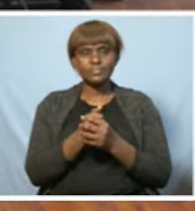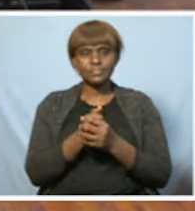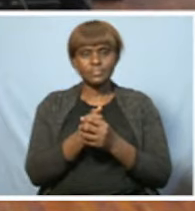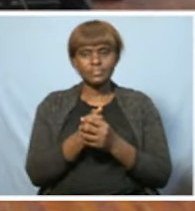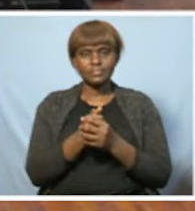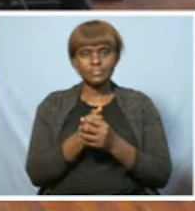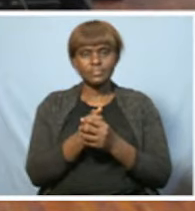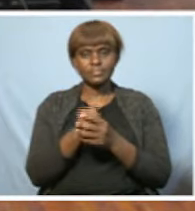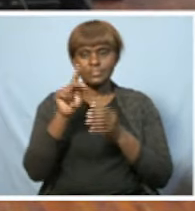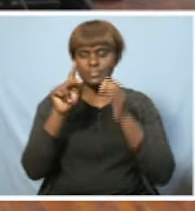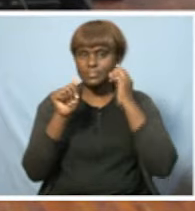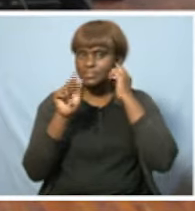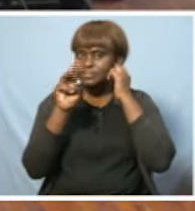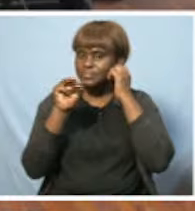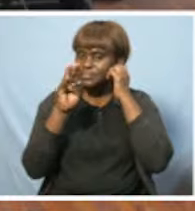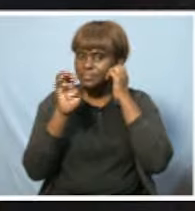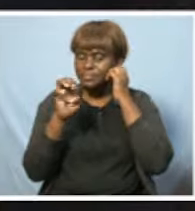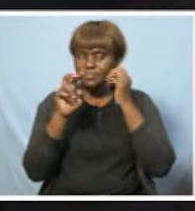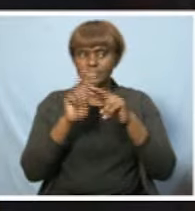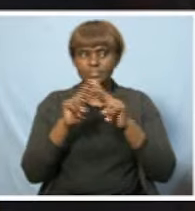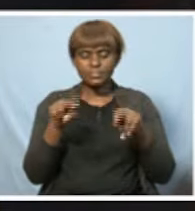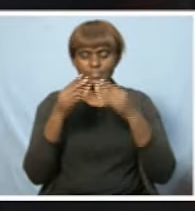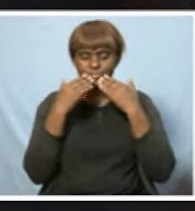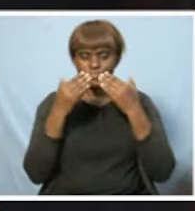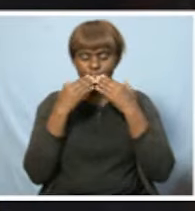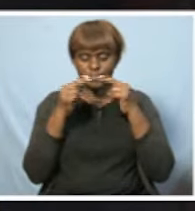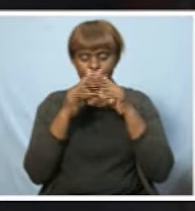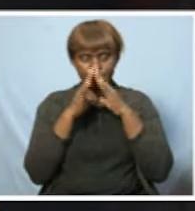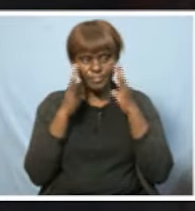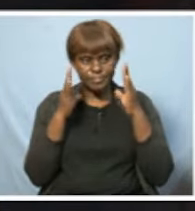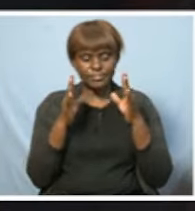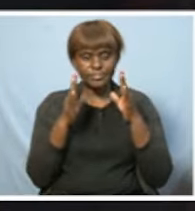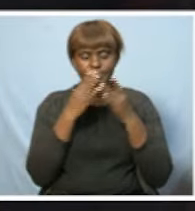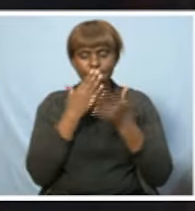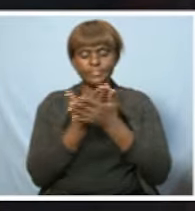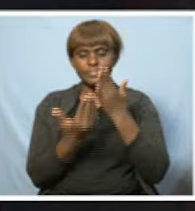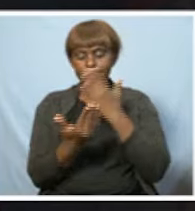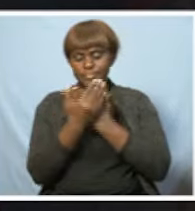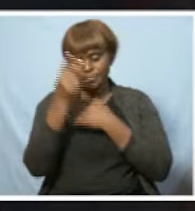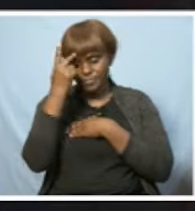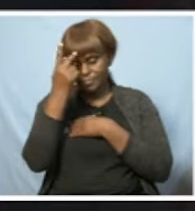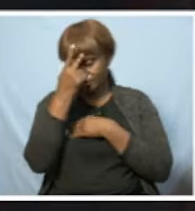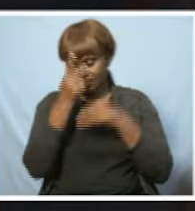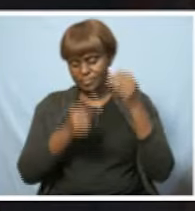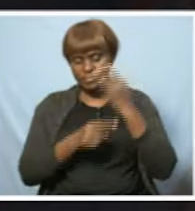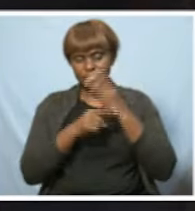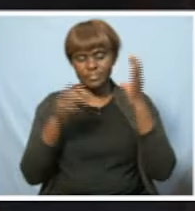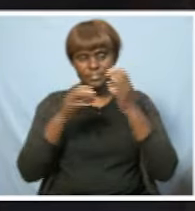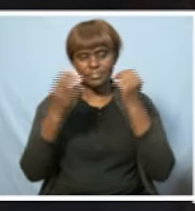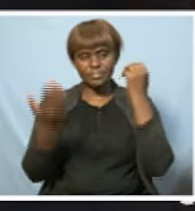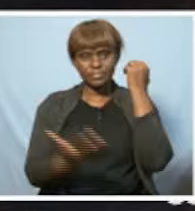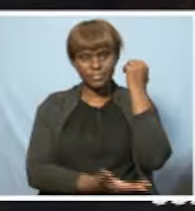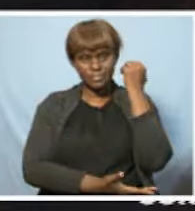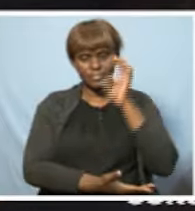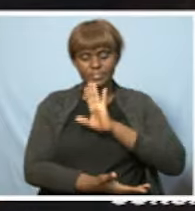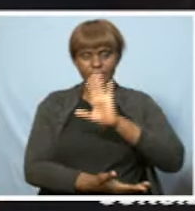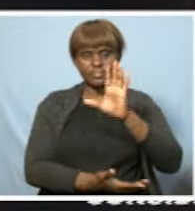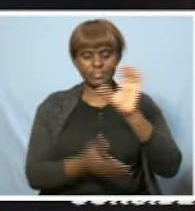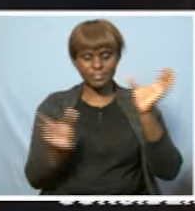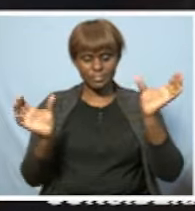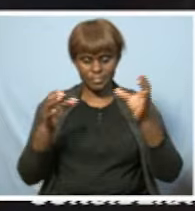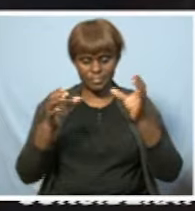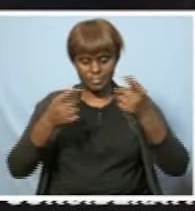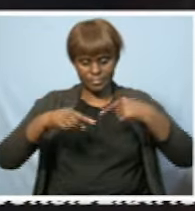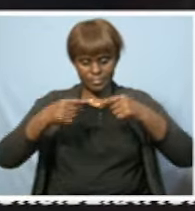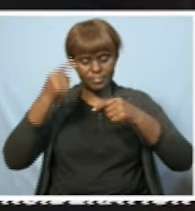Kaumbwe. Thank you, Chair, and good morning, PETAUKE Town Council. You are most welcome to the